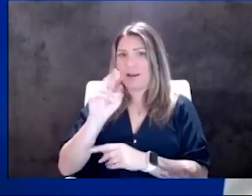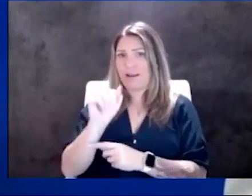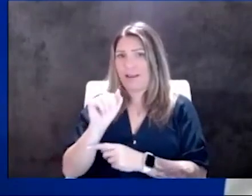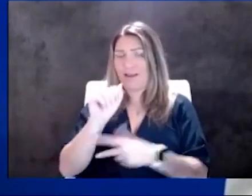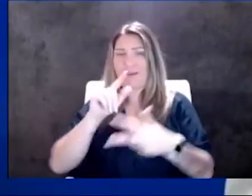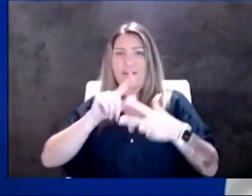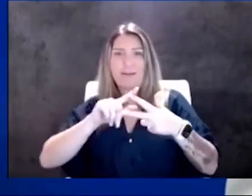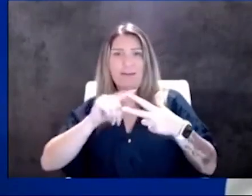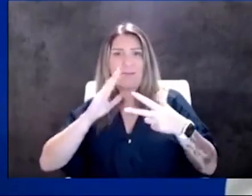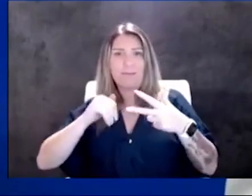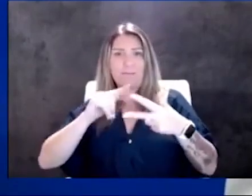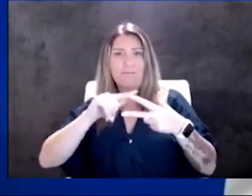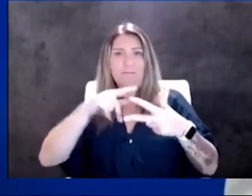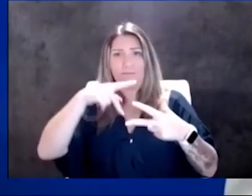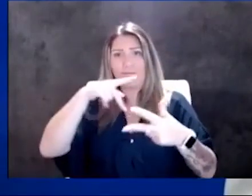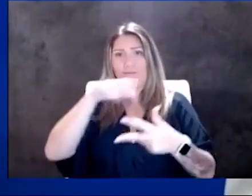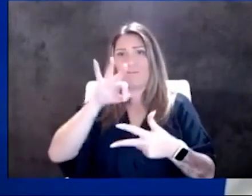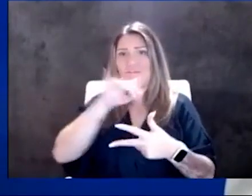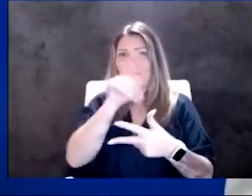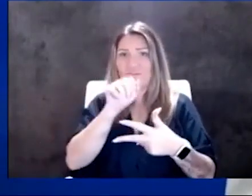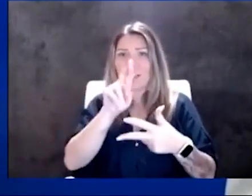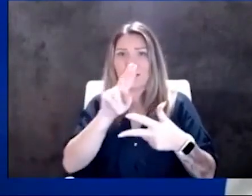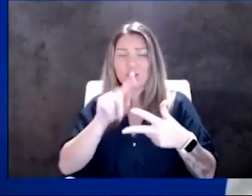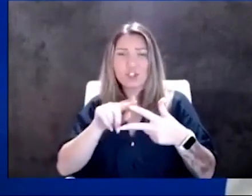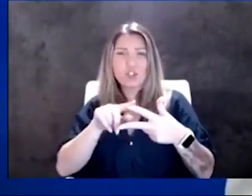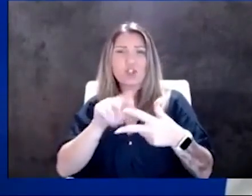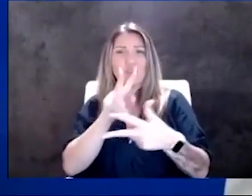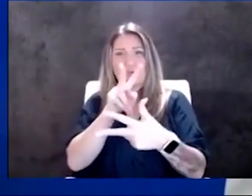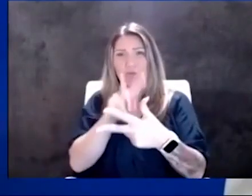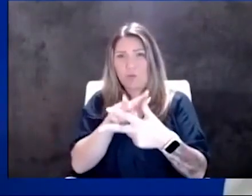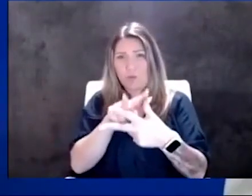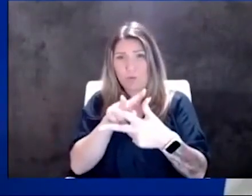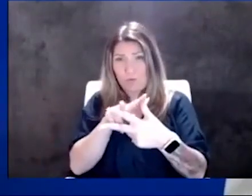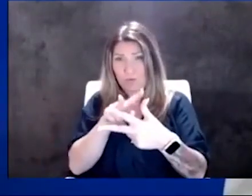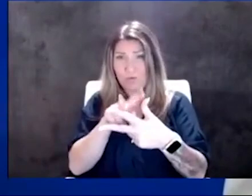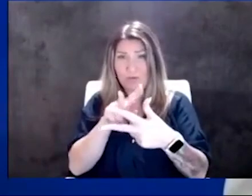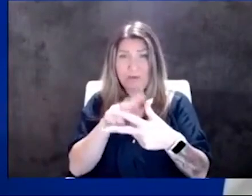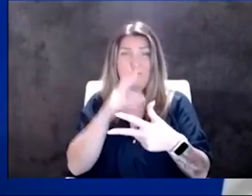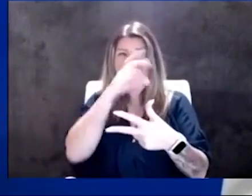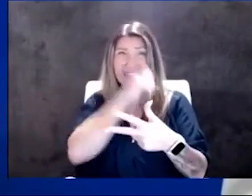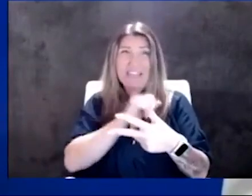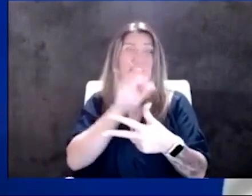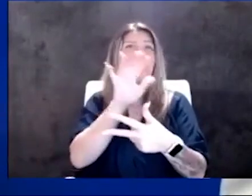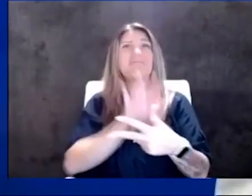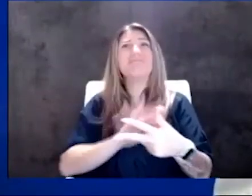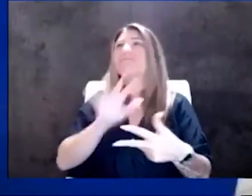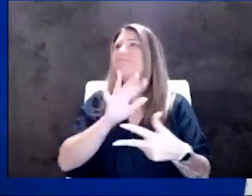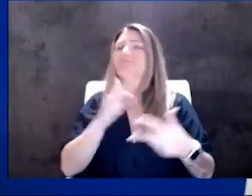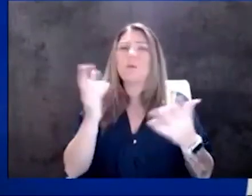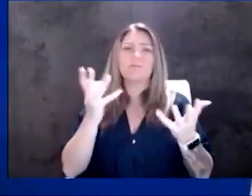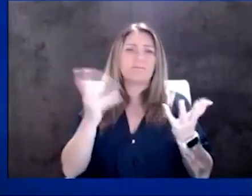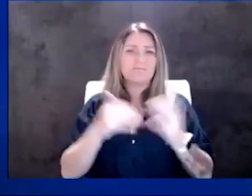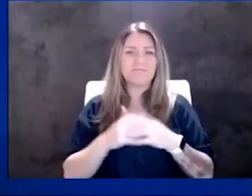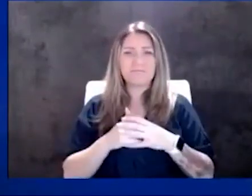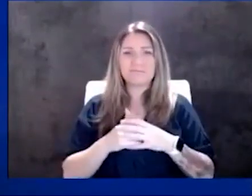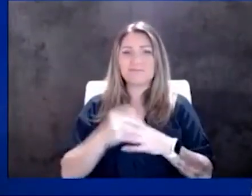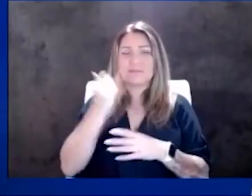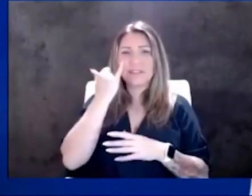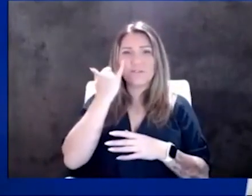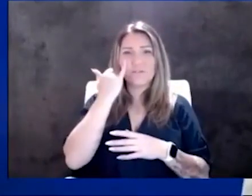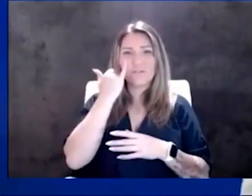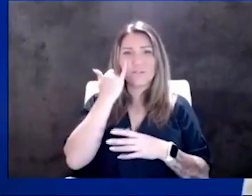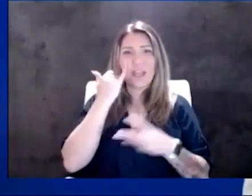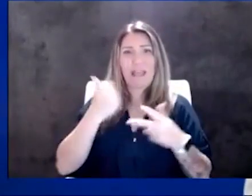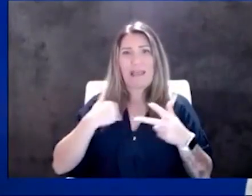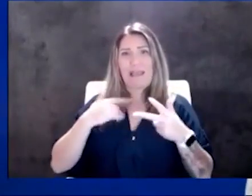So, those two are probably going to be, I'm going to guess, are going to be roughly equivalent. Yeah. If I'd had the J&J vaccine, I